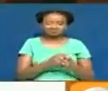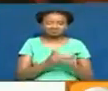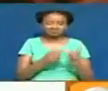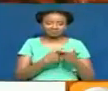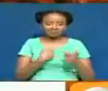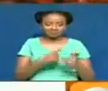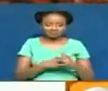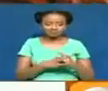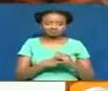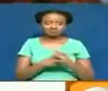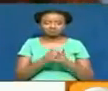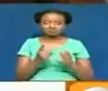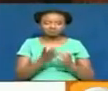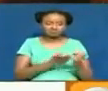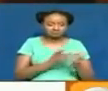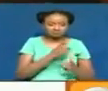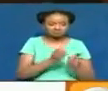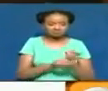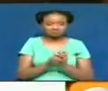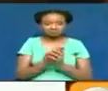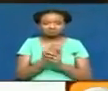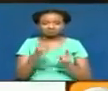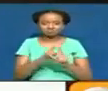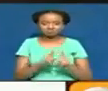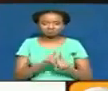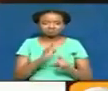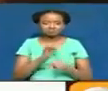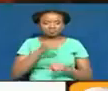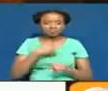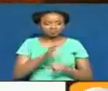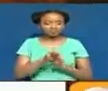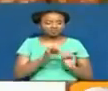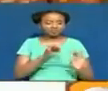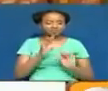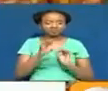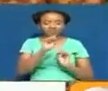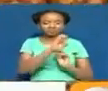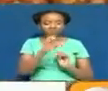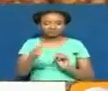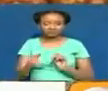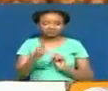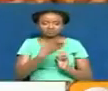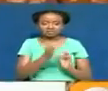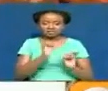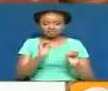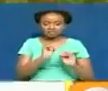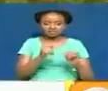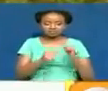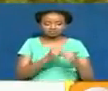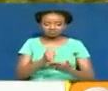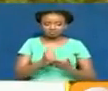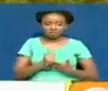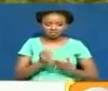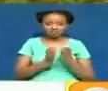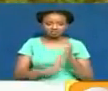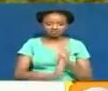the ware production business of the potatoes, and then as I realized that the seeds weren't there to continue my business, I started to